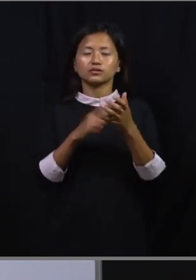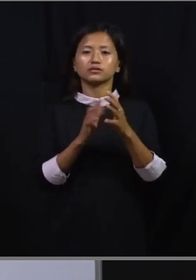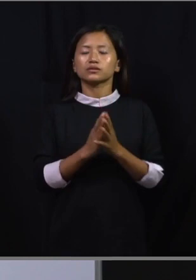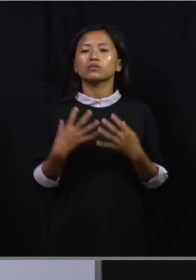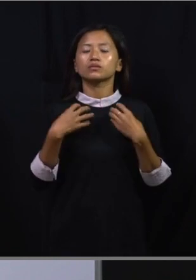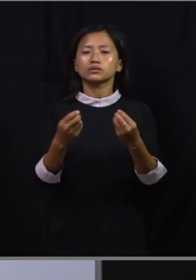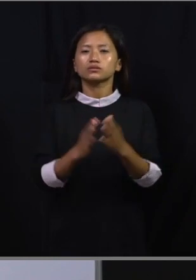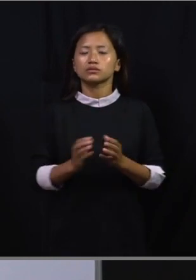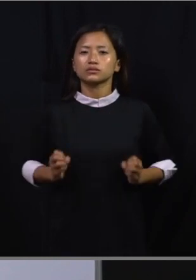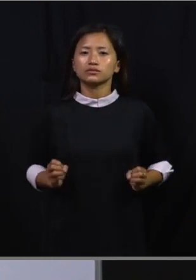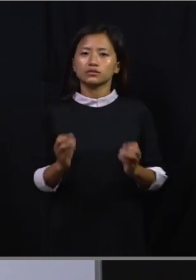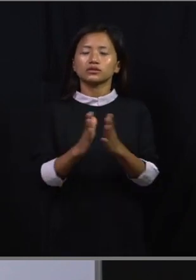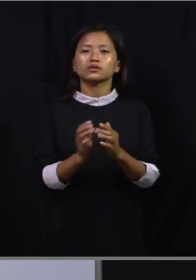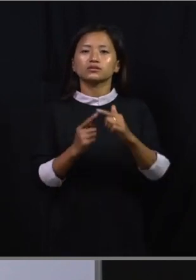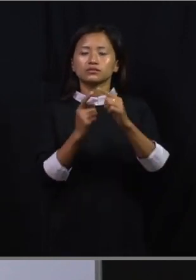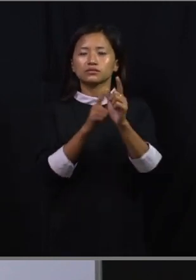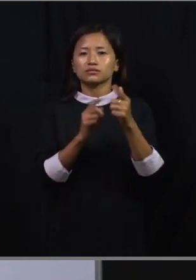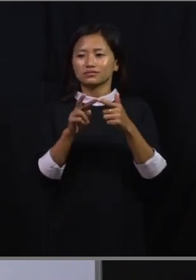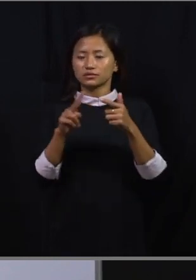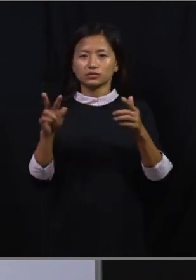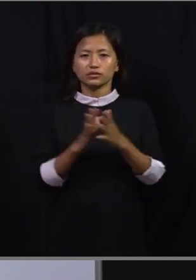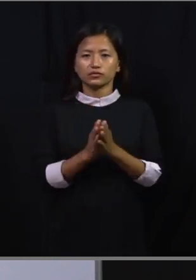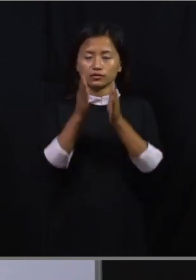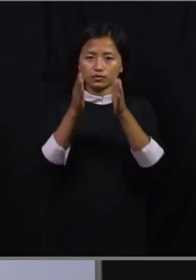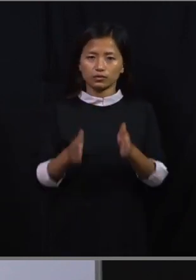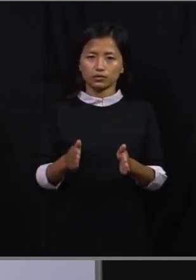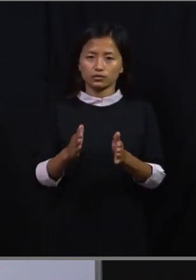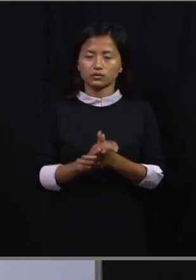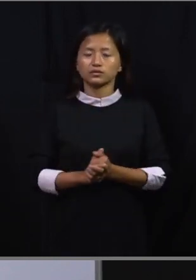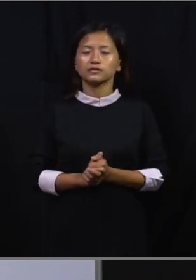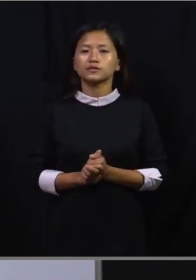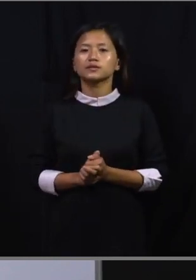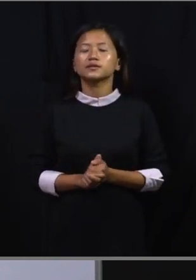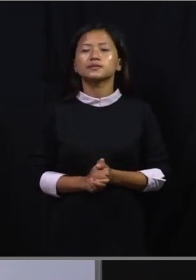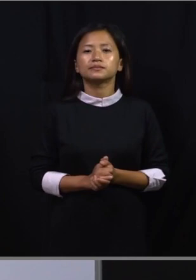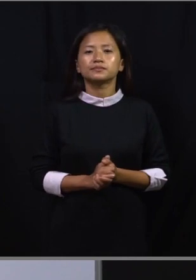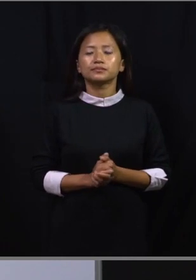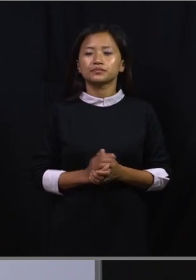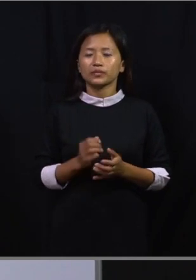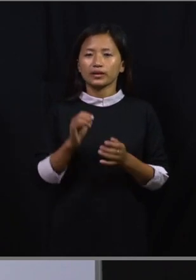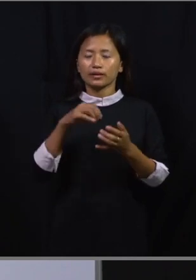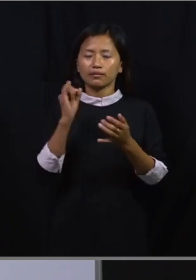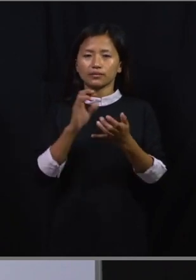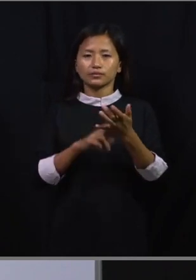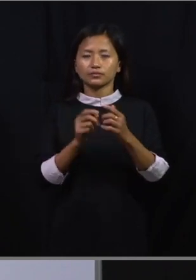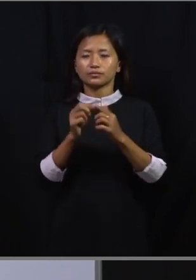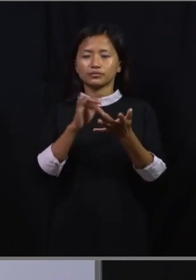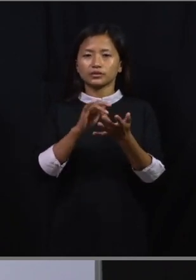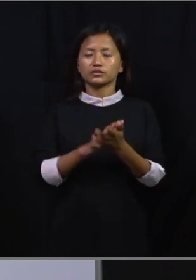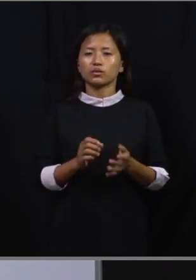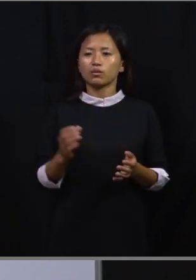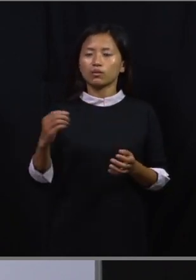to establish a new type of order. All right, so this new type of order in place of the